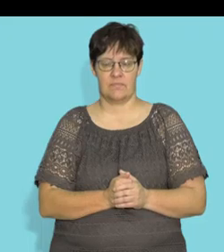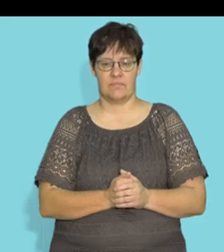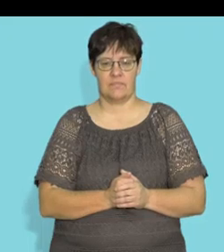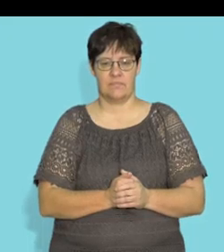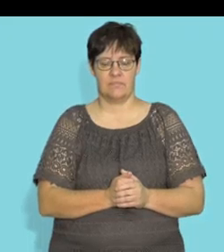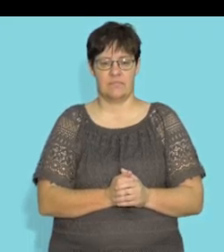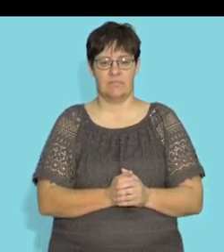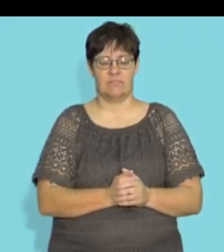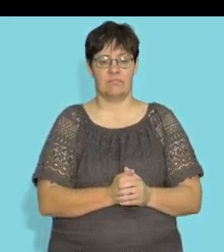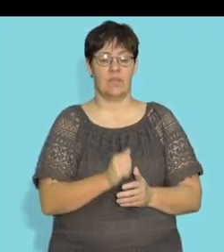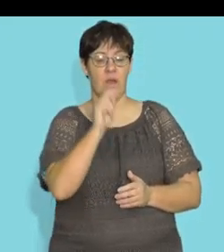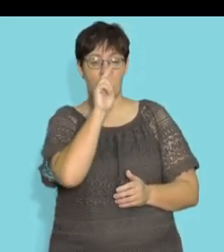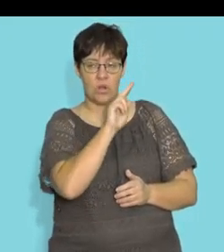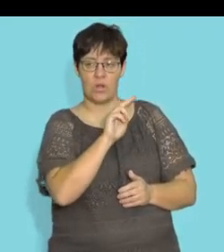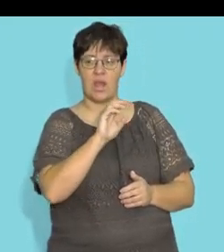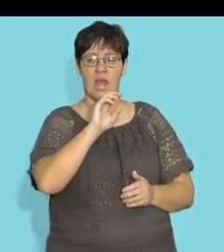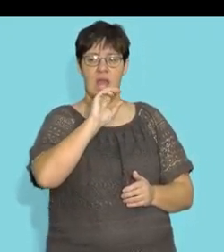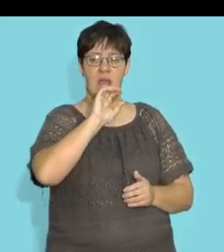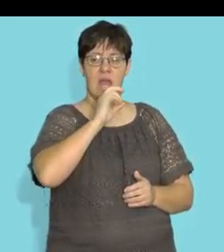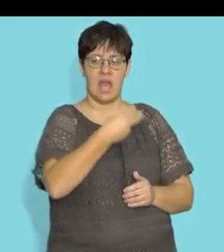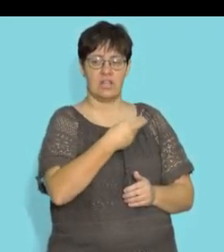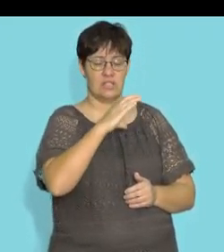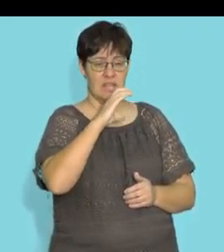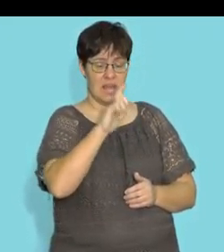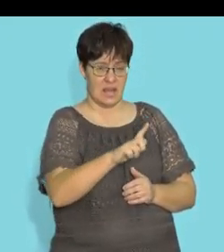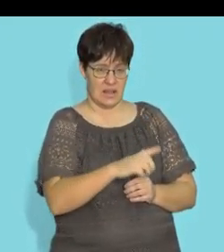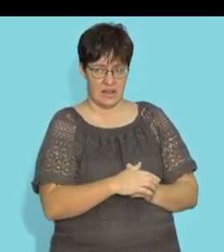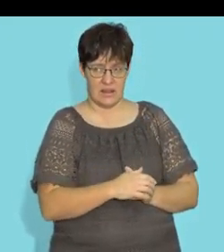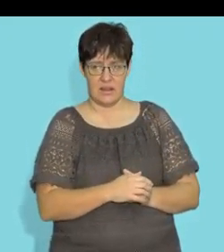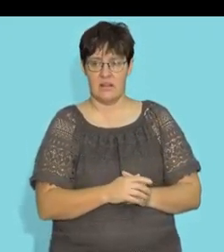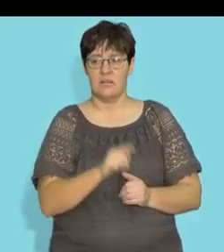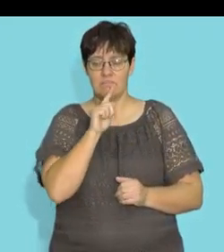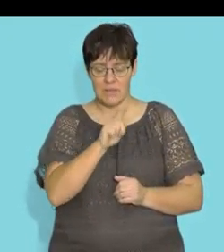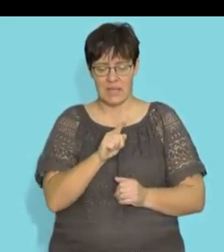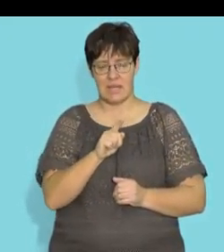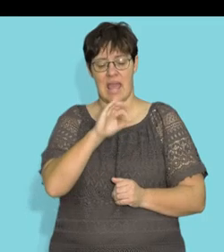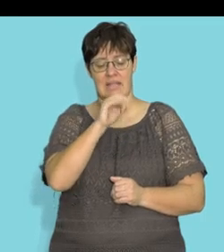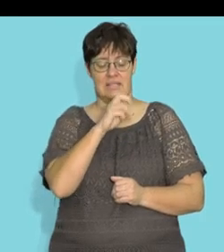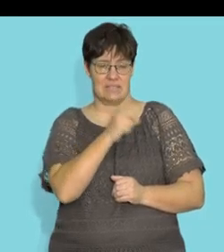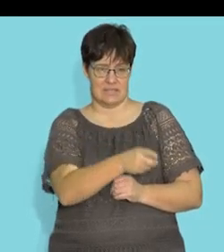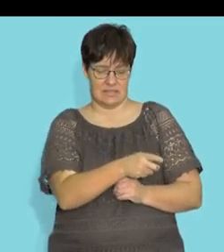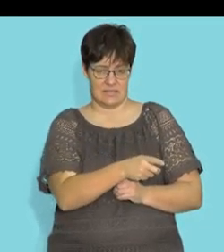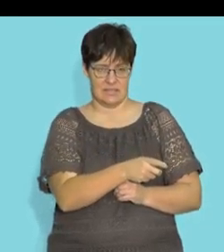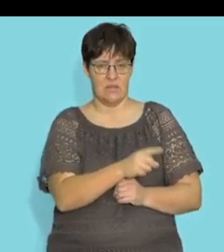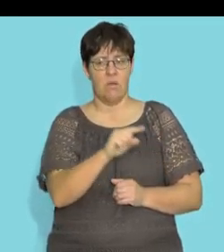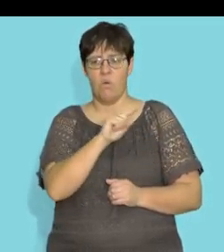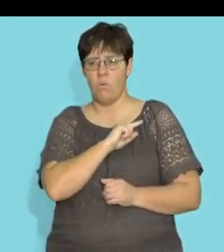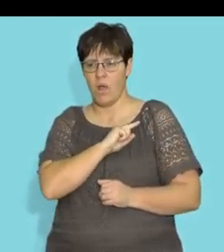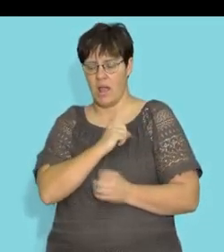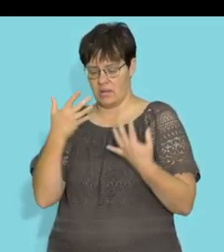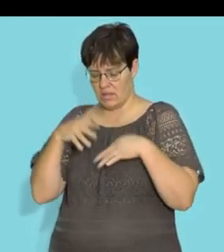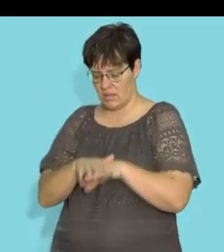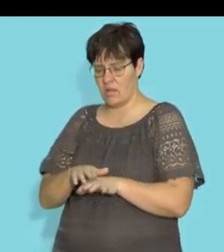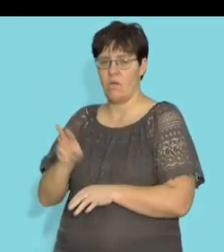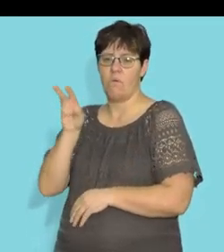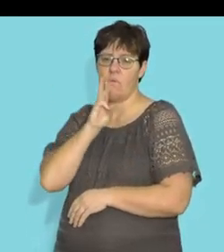you again, this acid-base reaction is the same as talking about neutralization